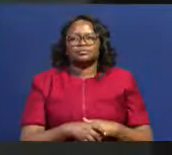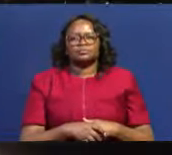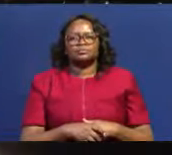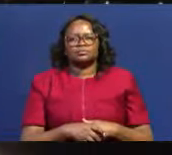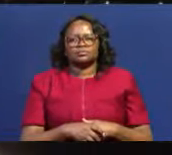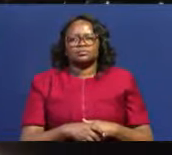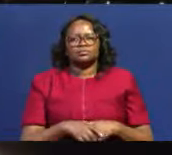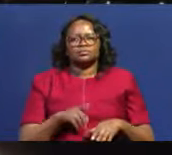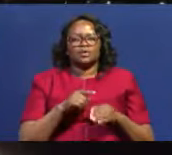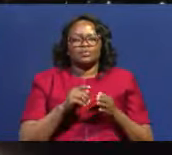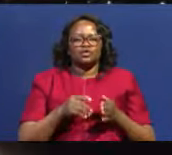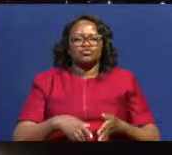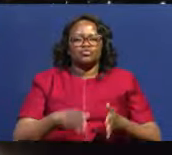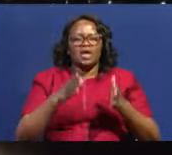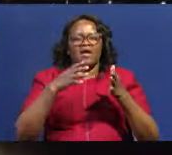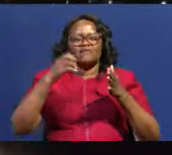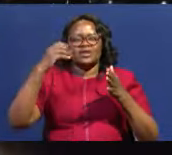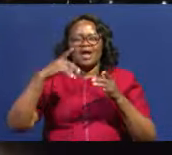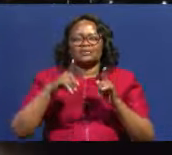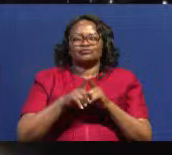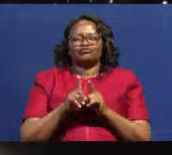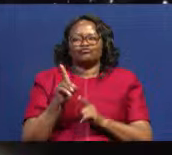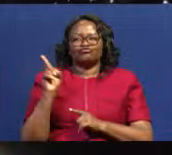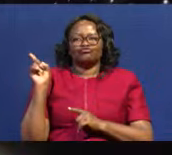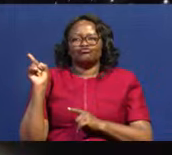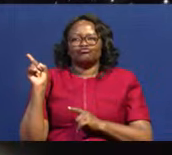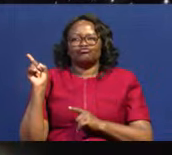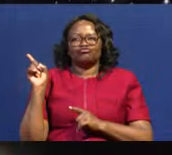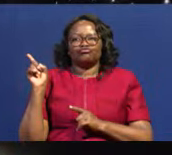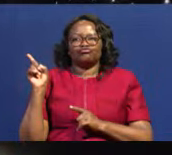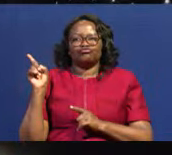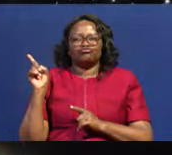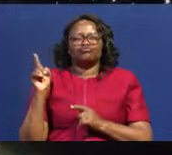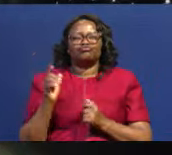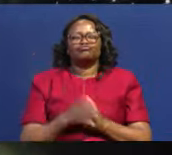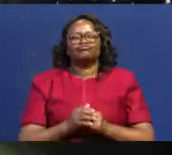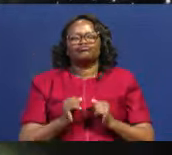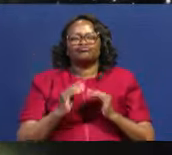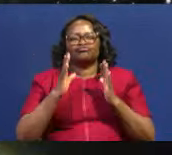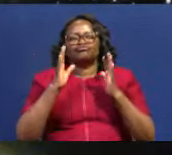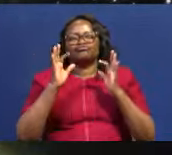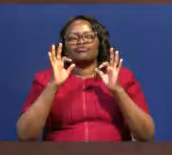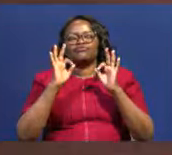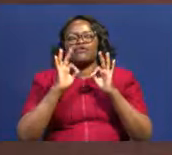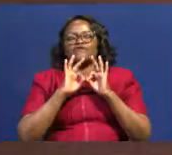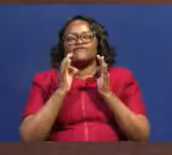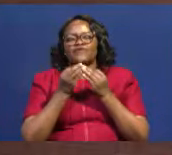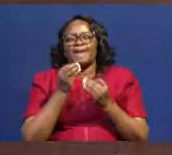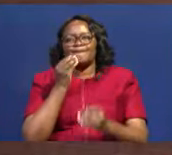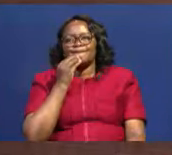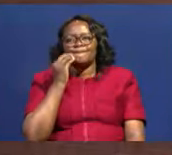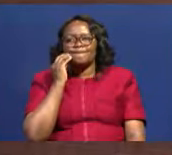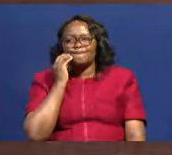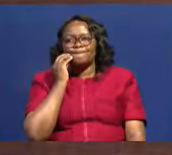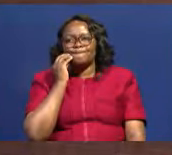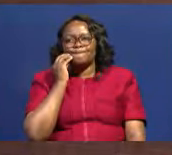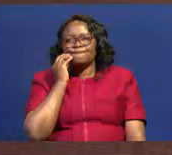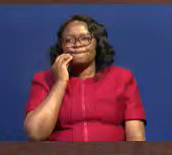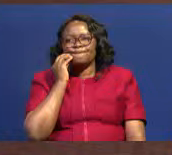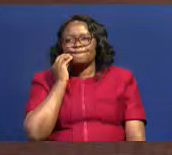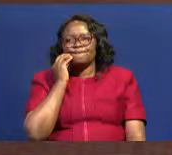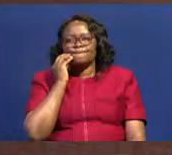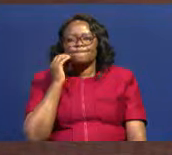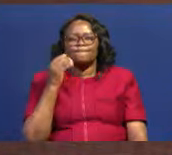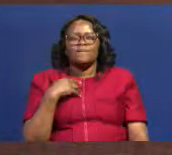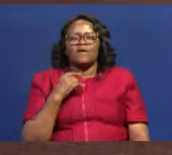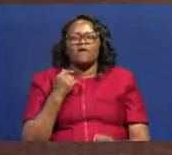While the streets dazzle with lights, the heart of the celebration beats within family homes. We burst fireworks